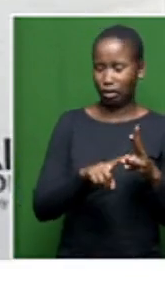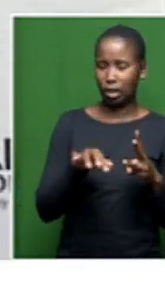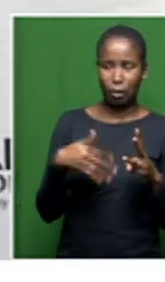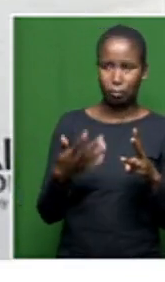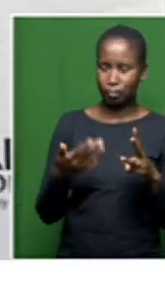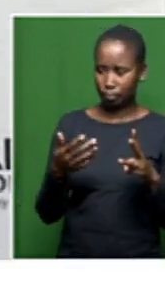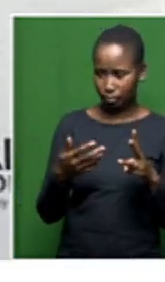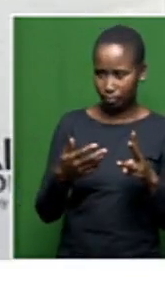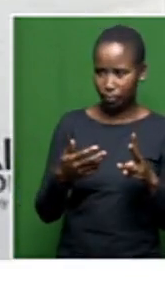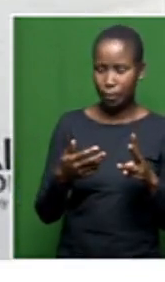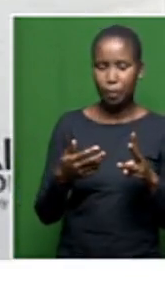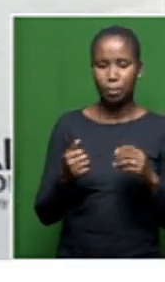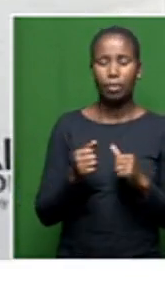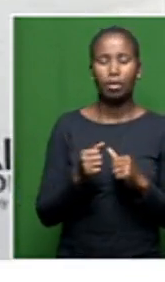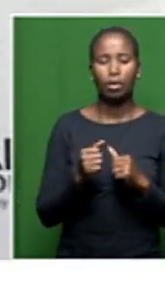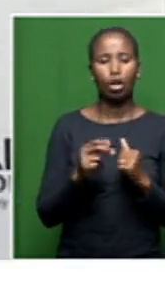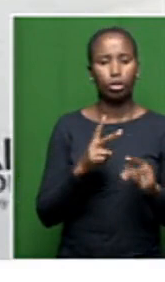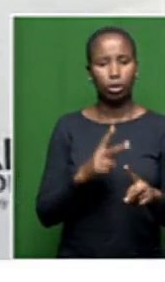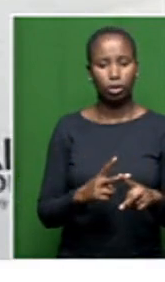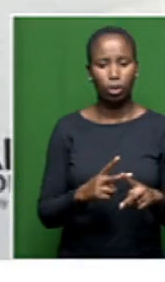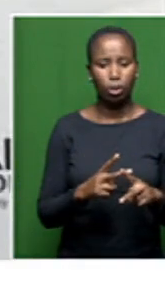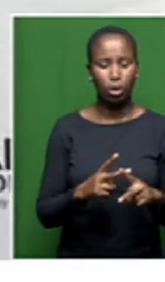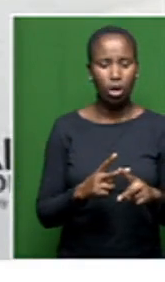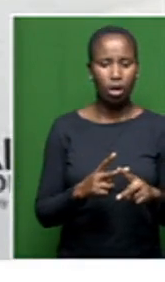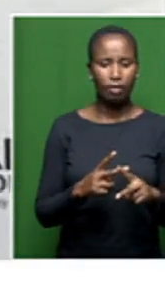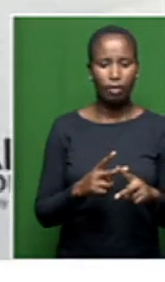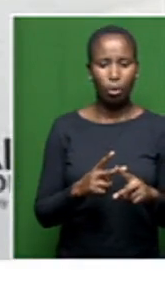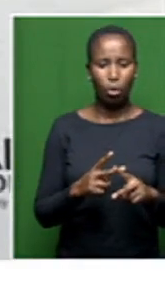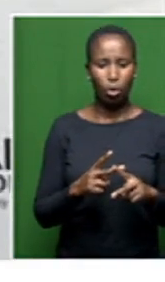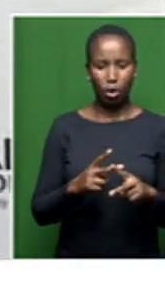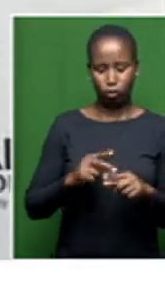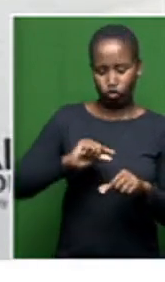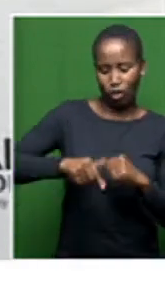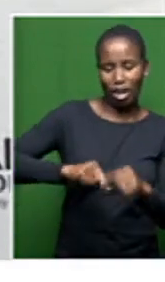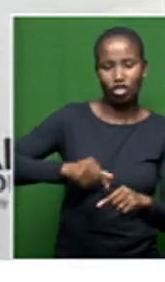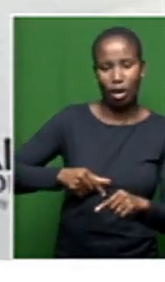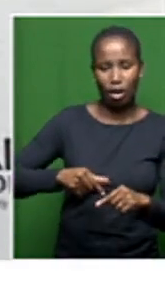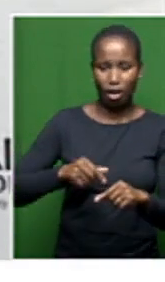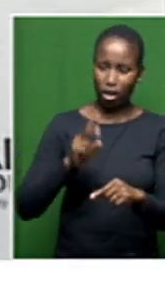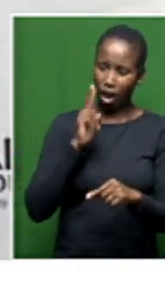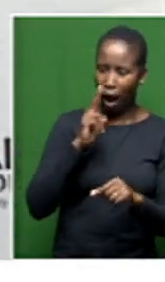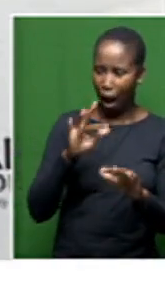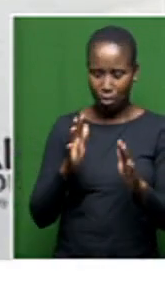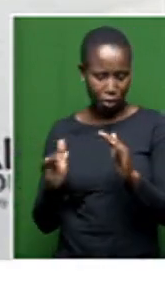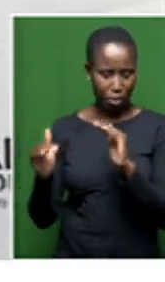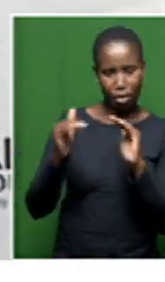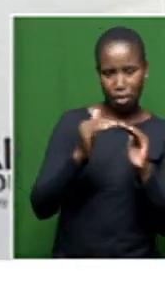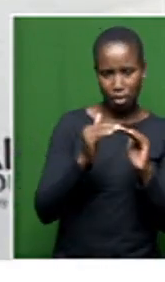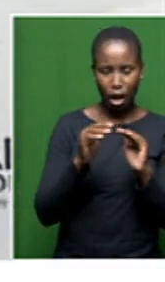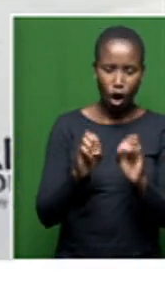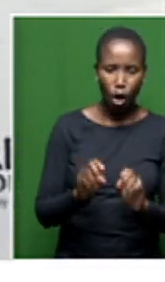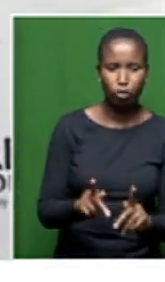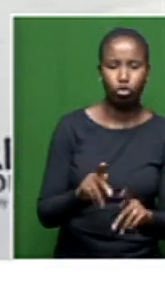at the freeing up of the self-generation, embedded generation threshold, we've made some progress in terms